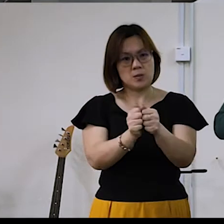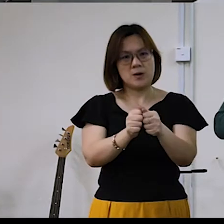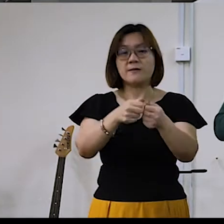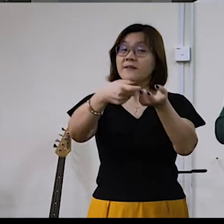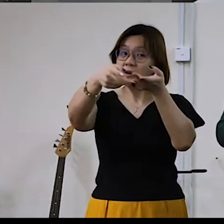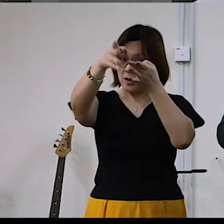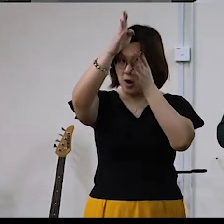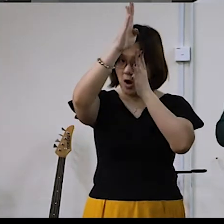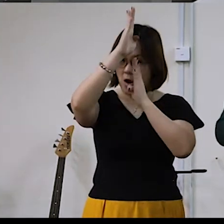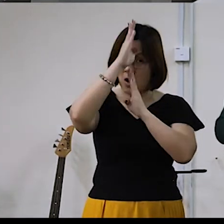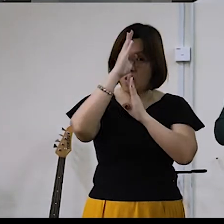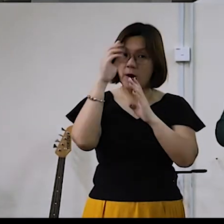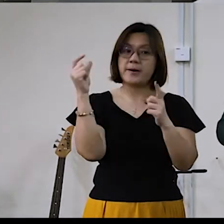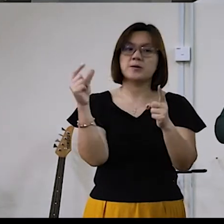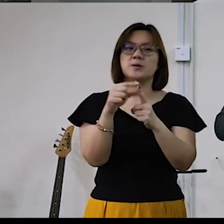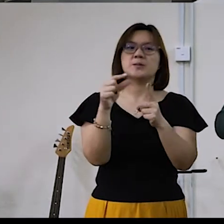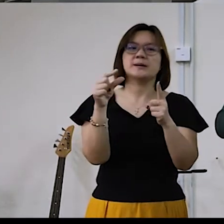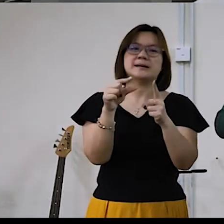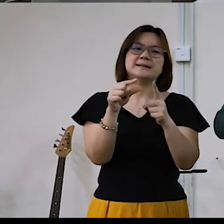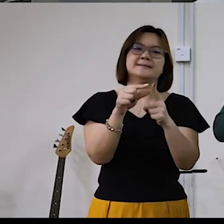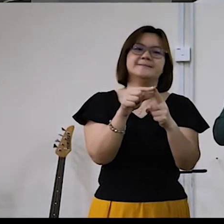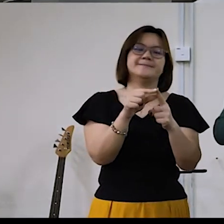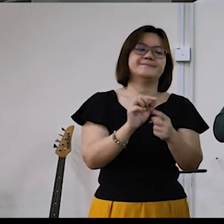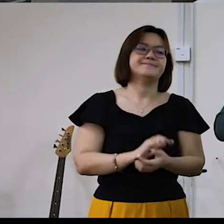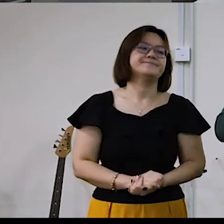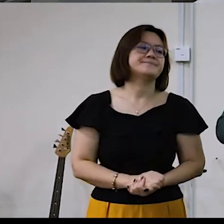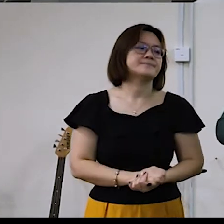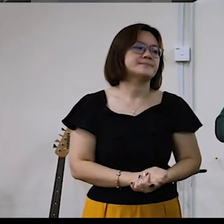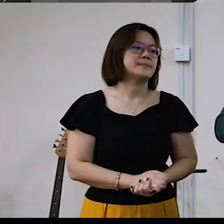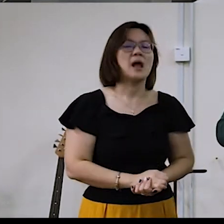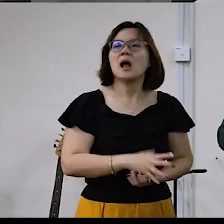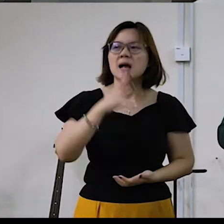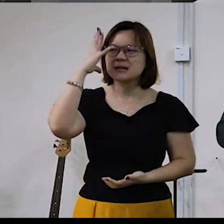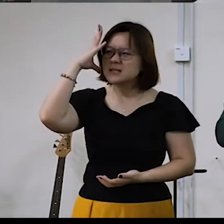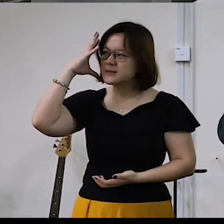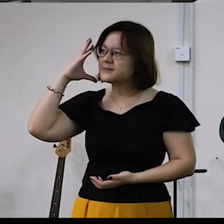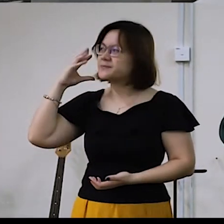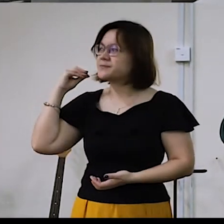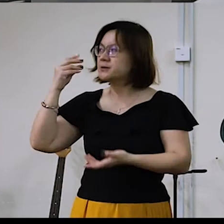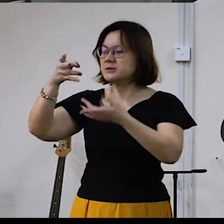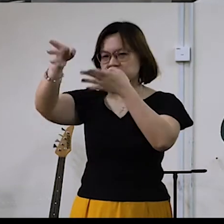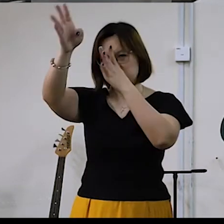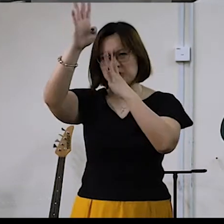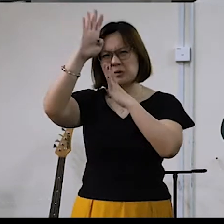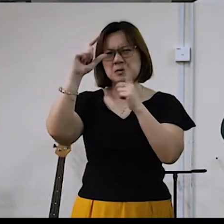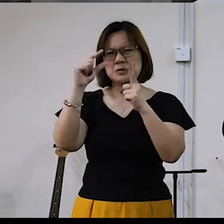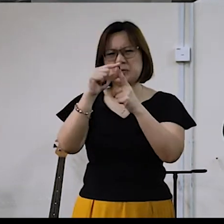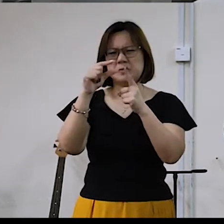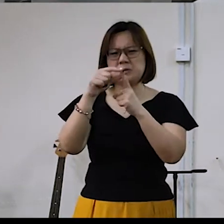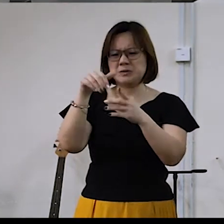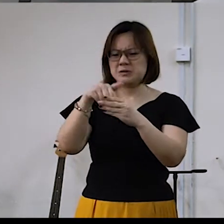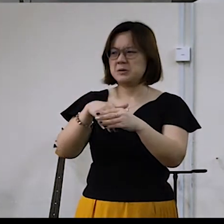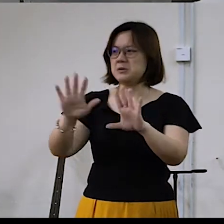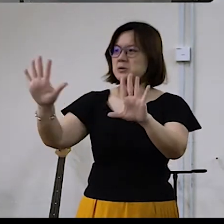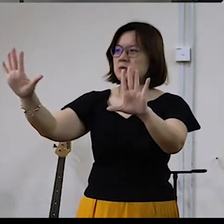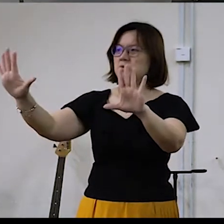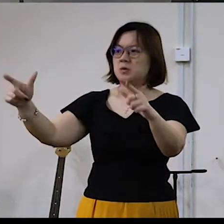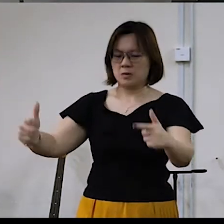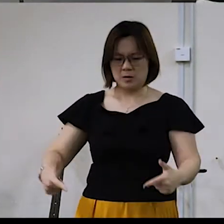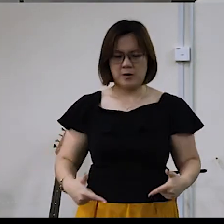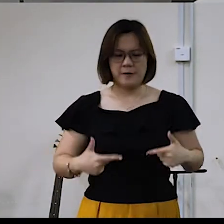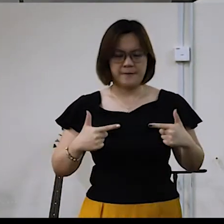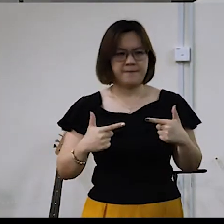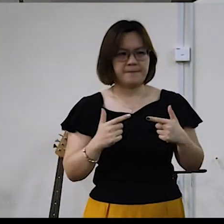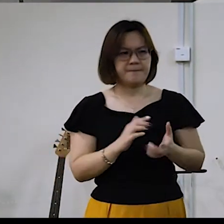also experience the blessing that is being flown into your life. Who can say amen? Amen. So you have family members,